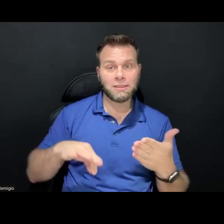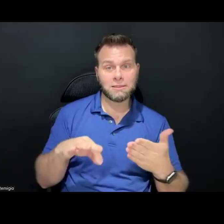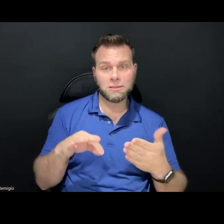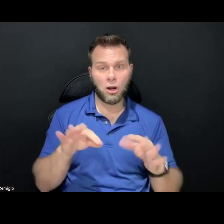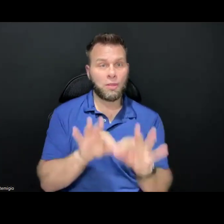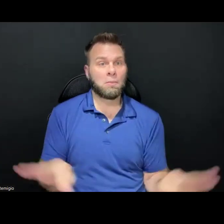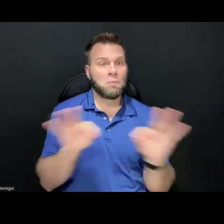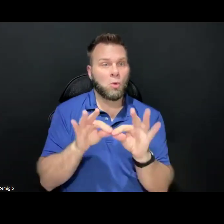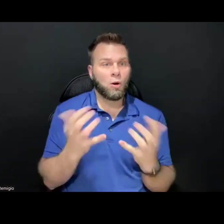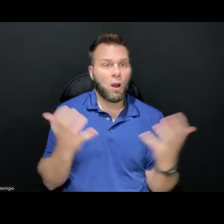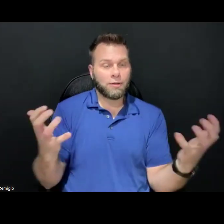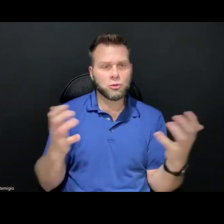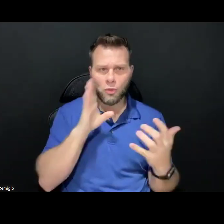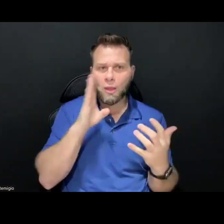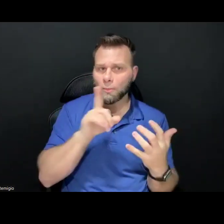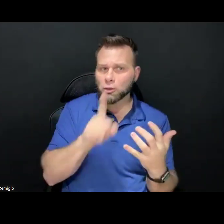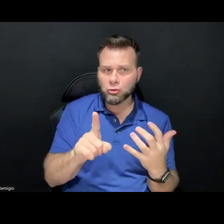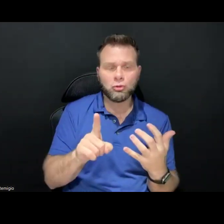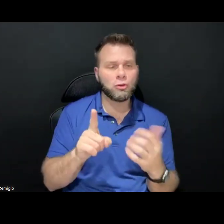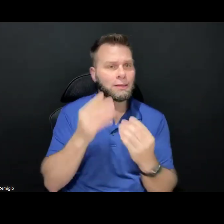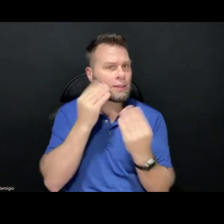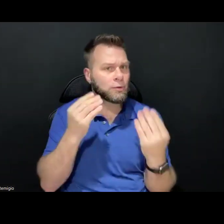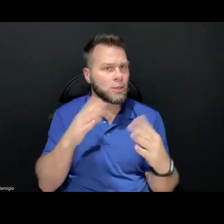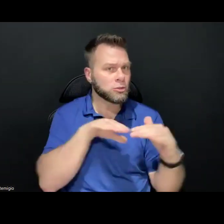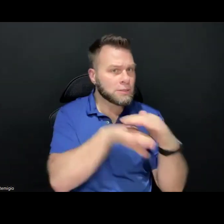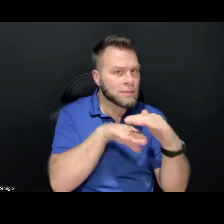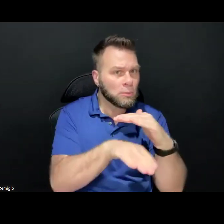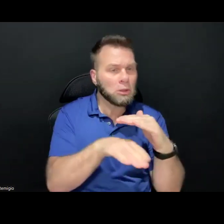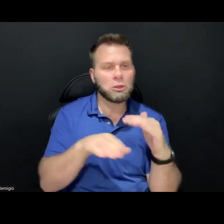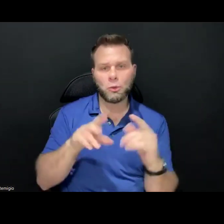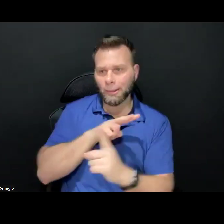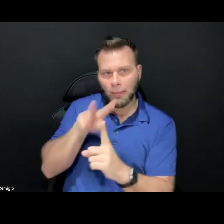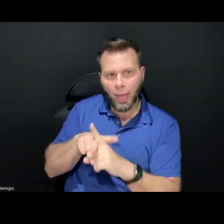the information that they're putting out there accessible and understandable and actionable.